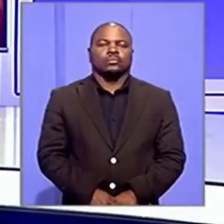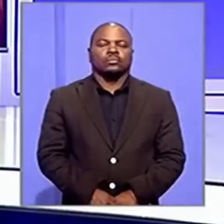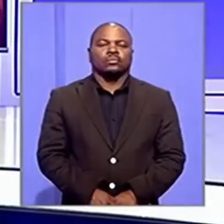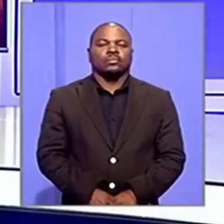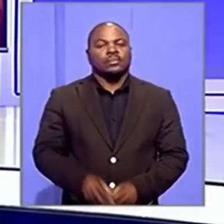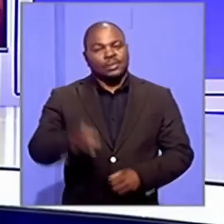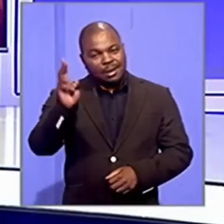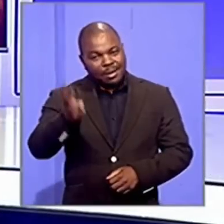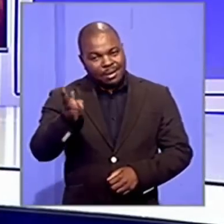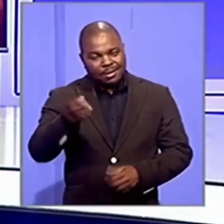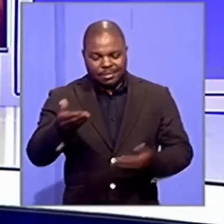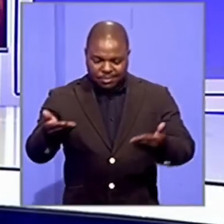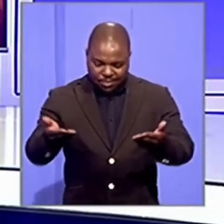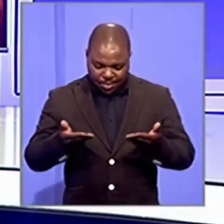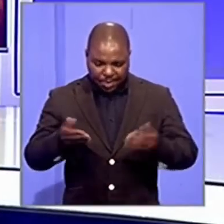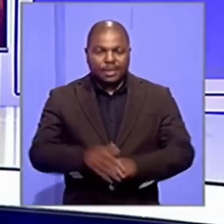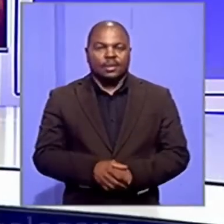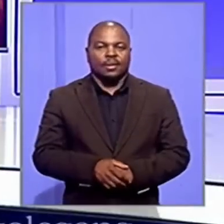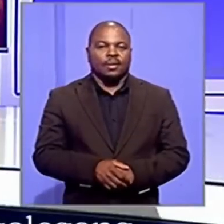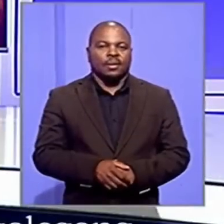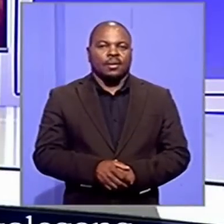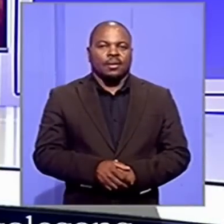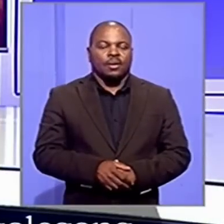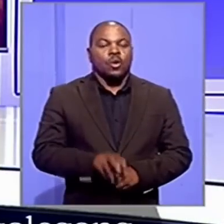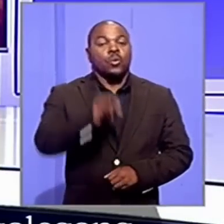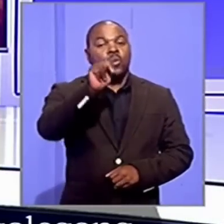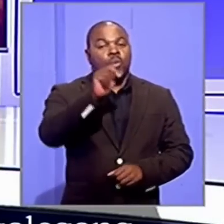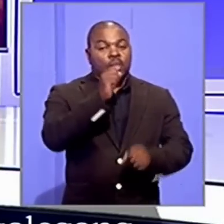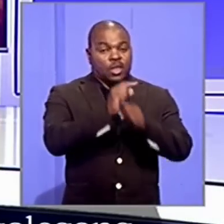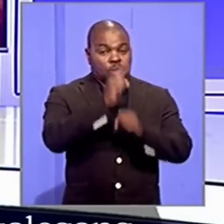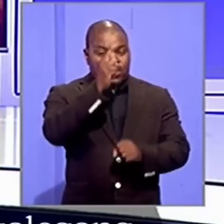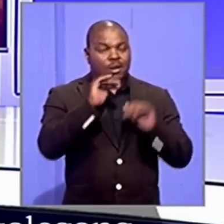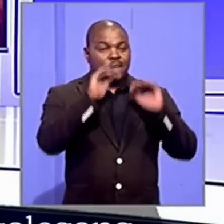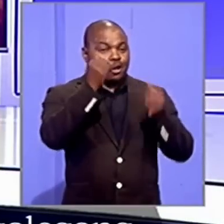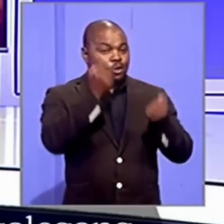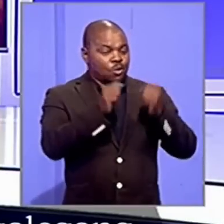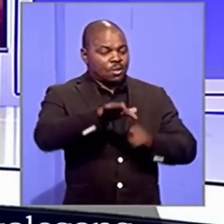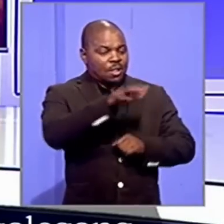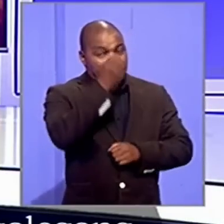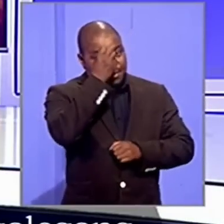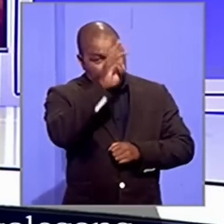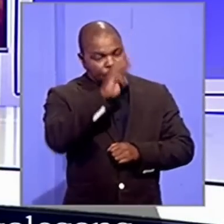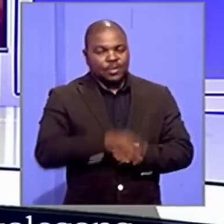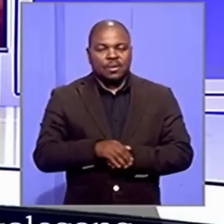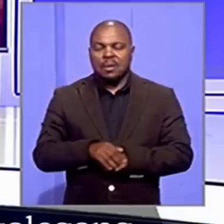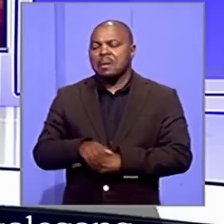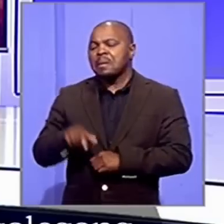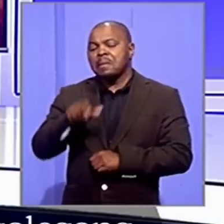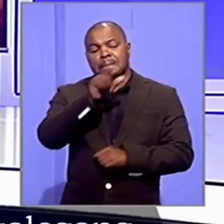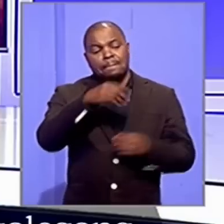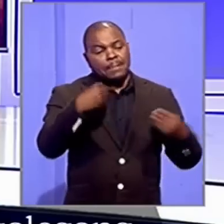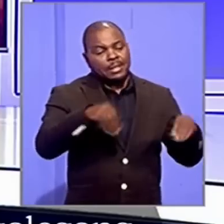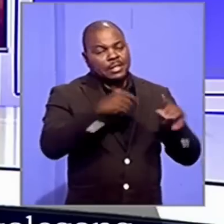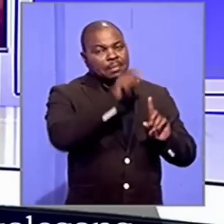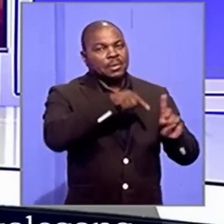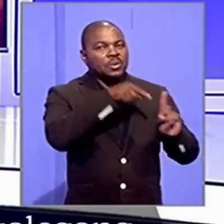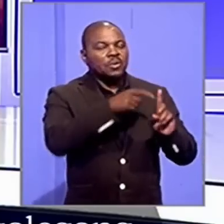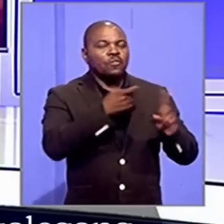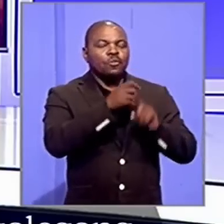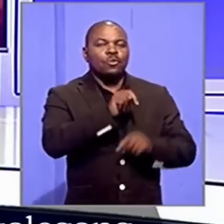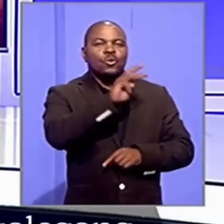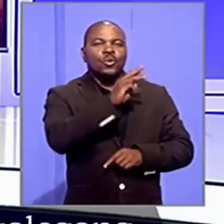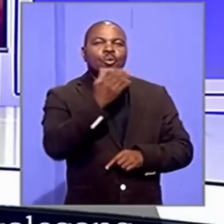Re salamogela Kgorotsheko kgolo ya North Gauteng ka Pretoria e ahloletše babolai ba rakgwebo wa ka North West